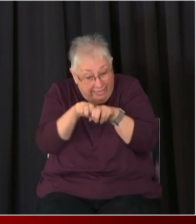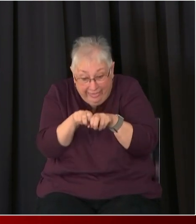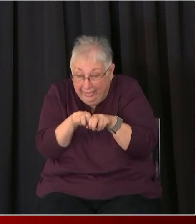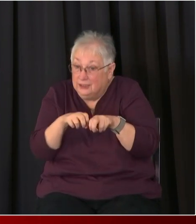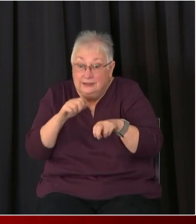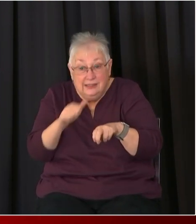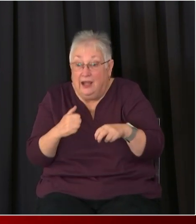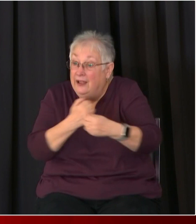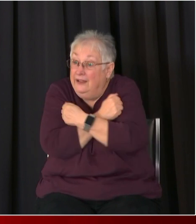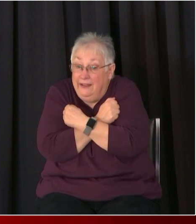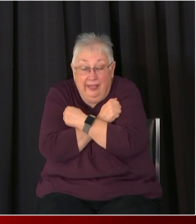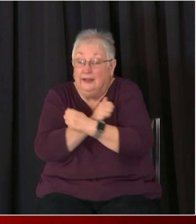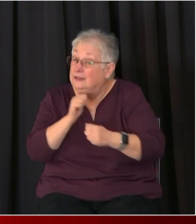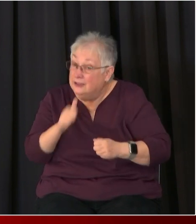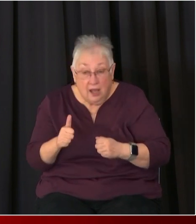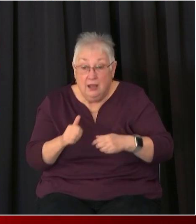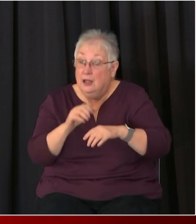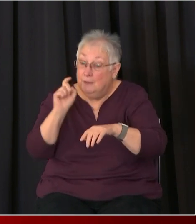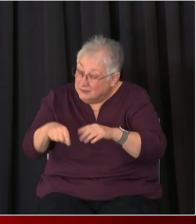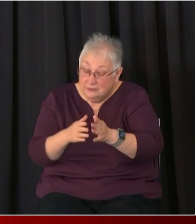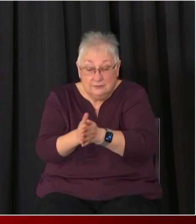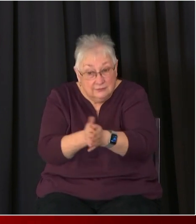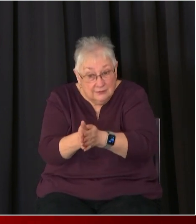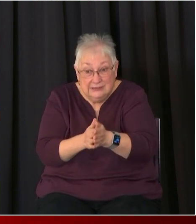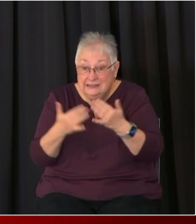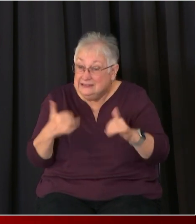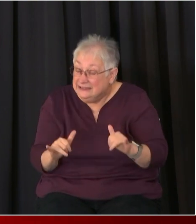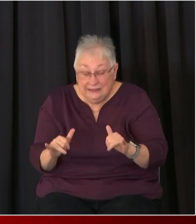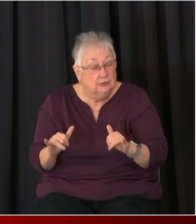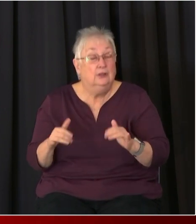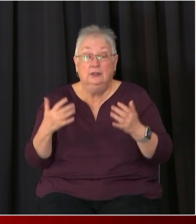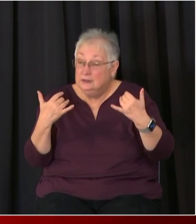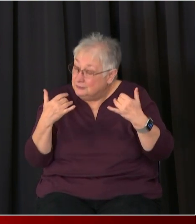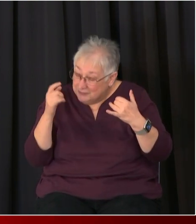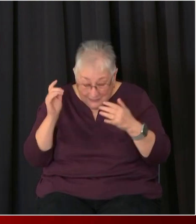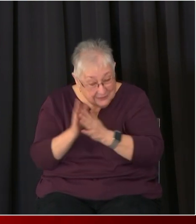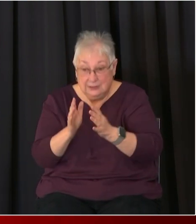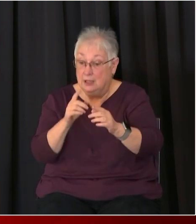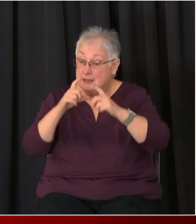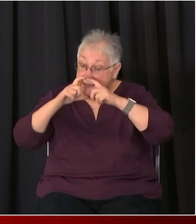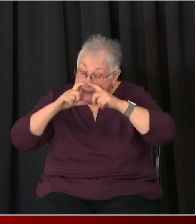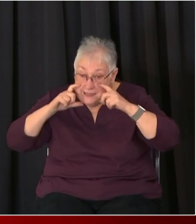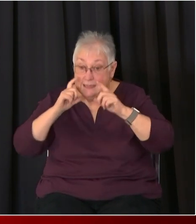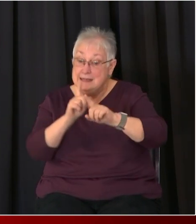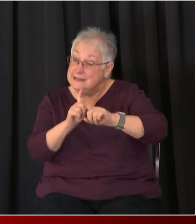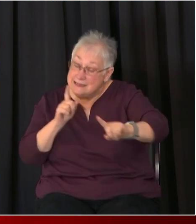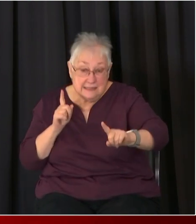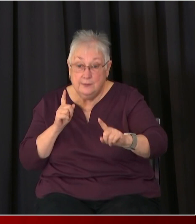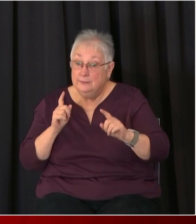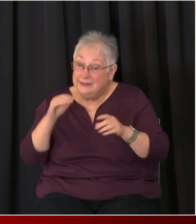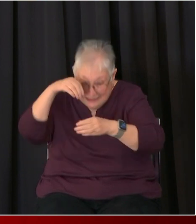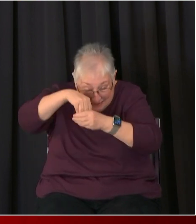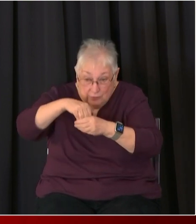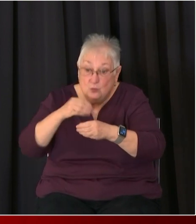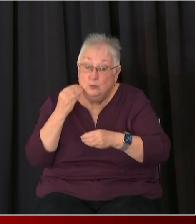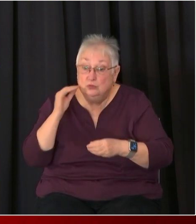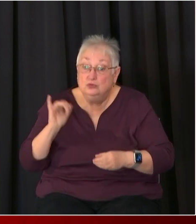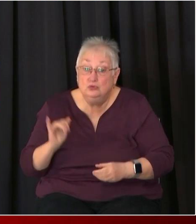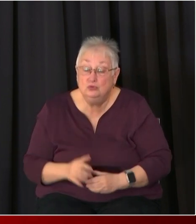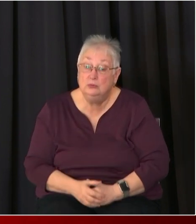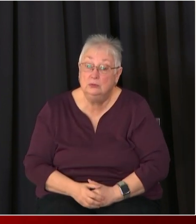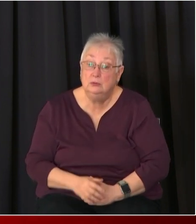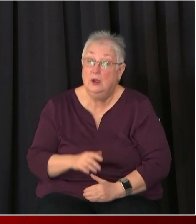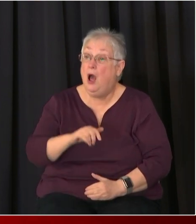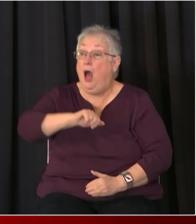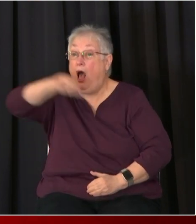people and saying hello and goodbye. And do not sit people from other households together. You can find the